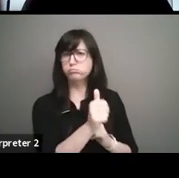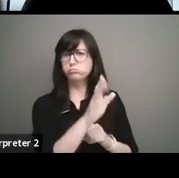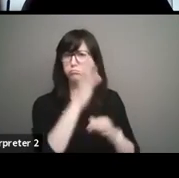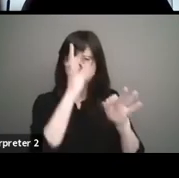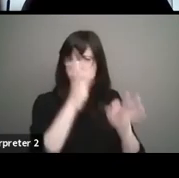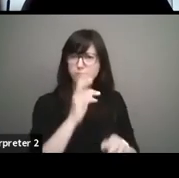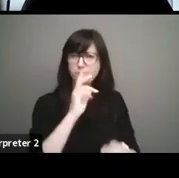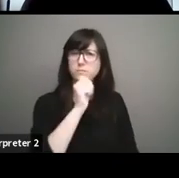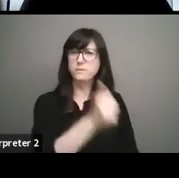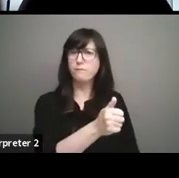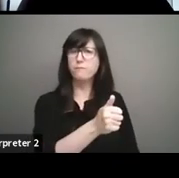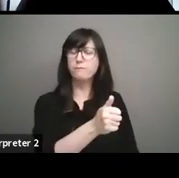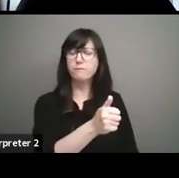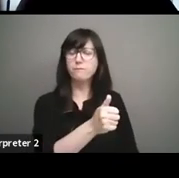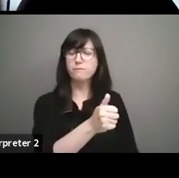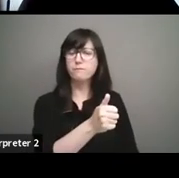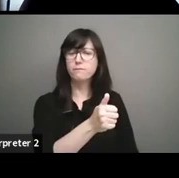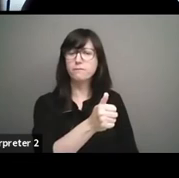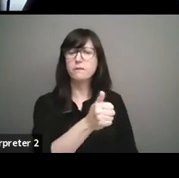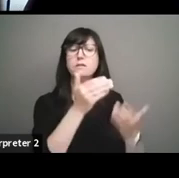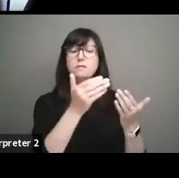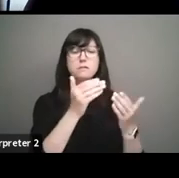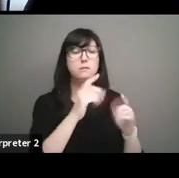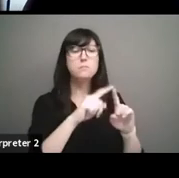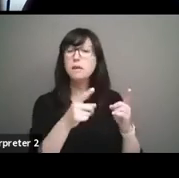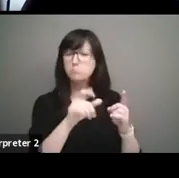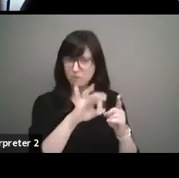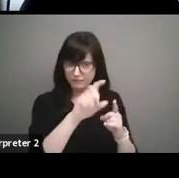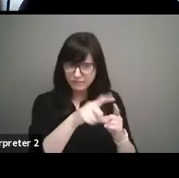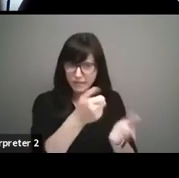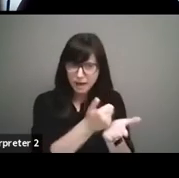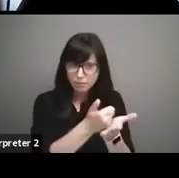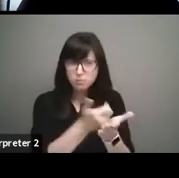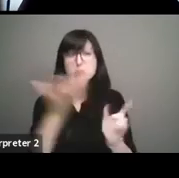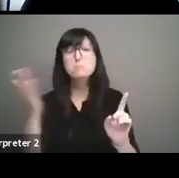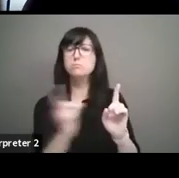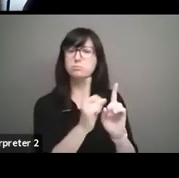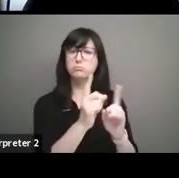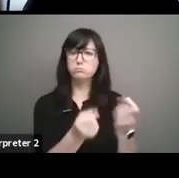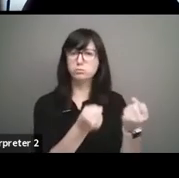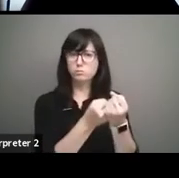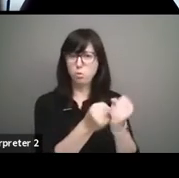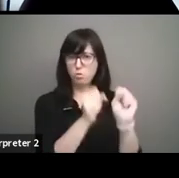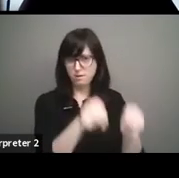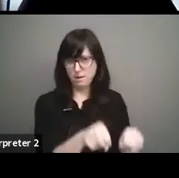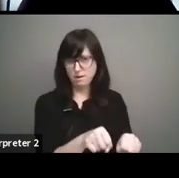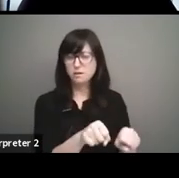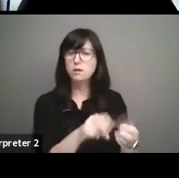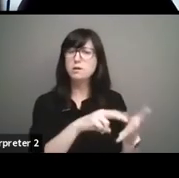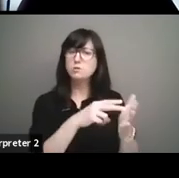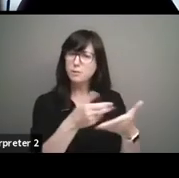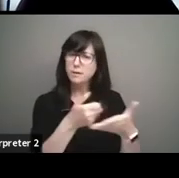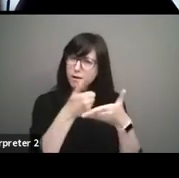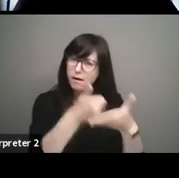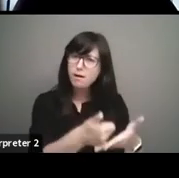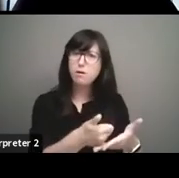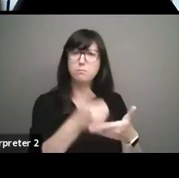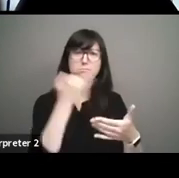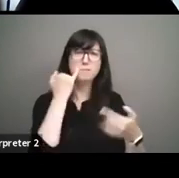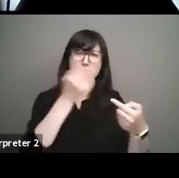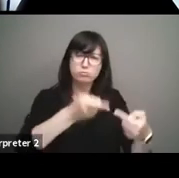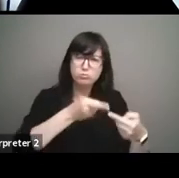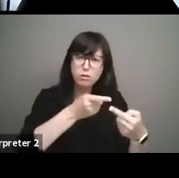choices. But also there's also support there so that they can make really great informed decisions. But